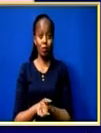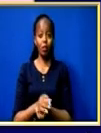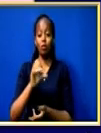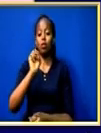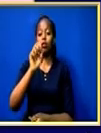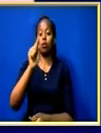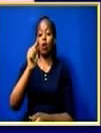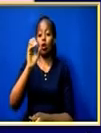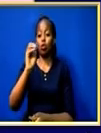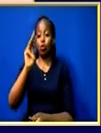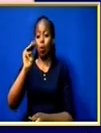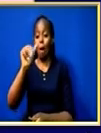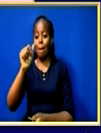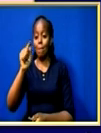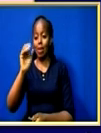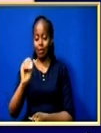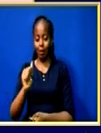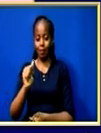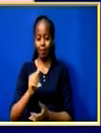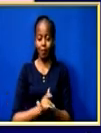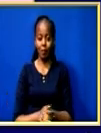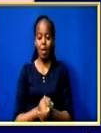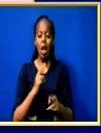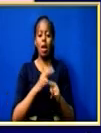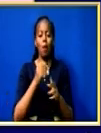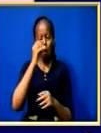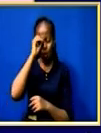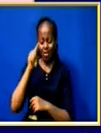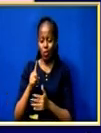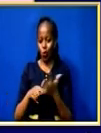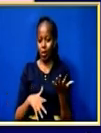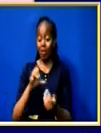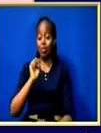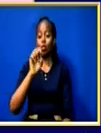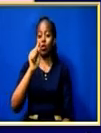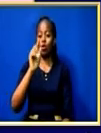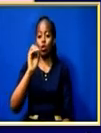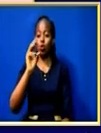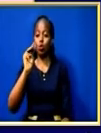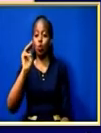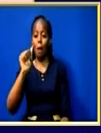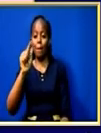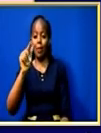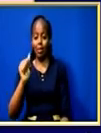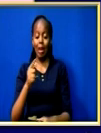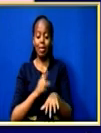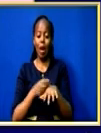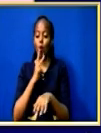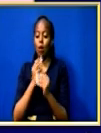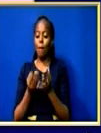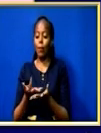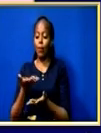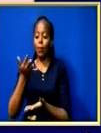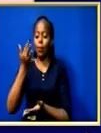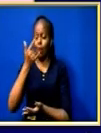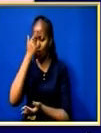stomata. Oh, stomata. They're called what? Stomata. Stomata. So the water evaporates through those holes.